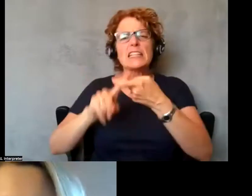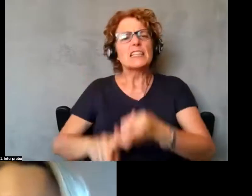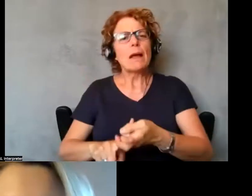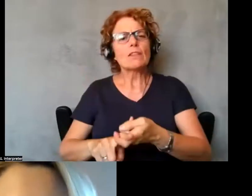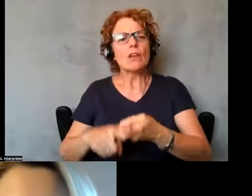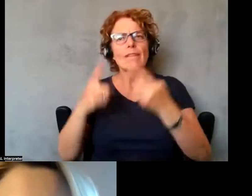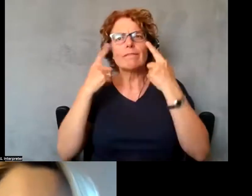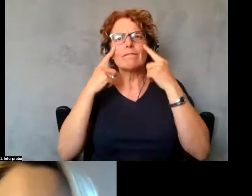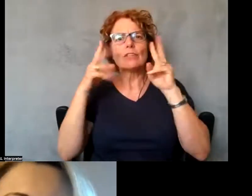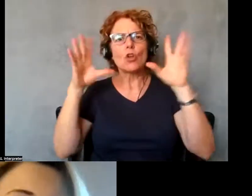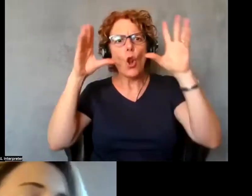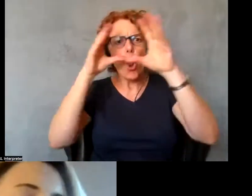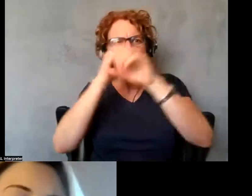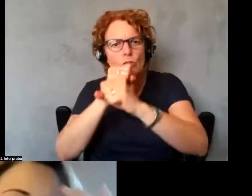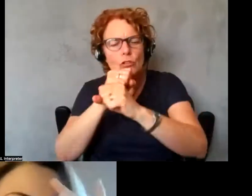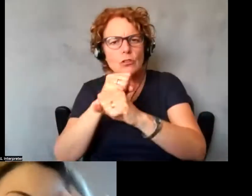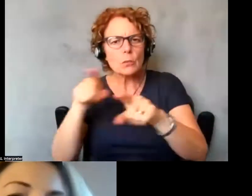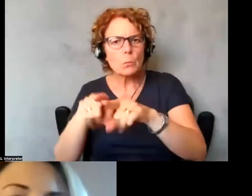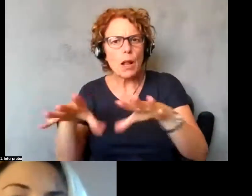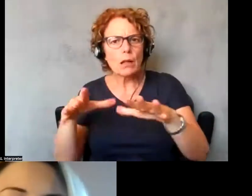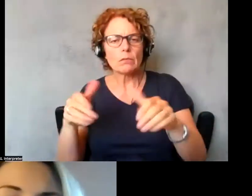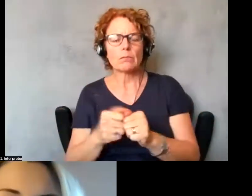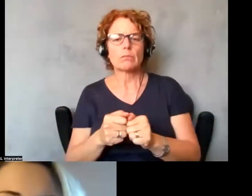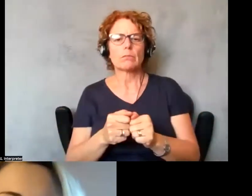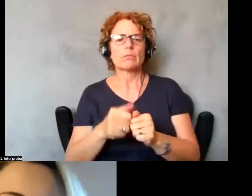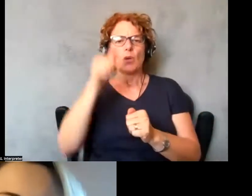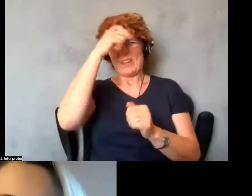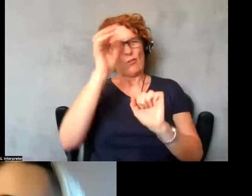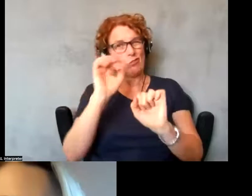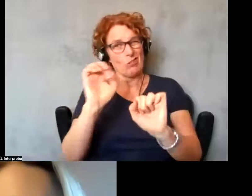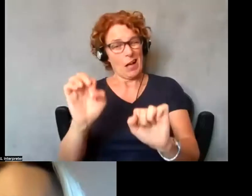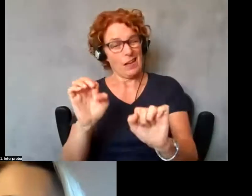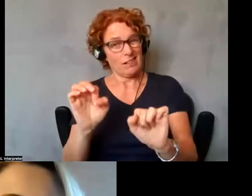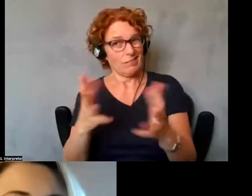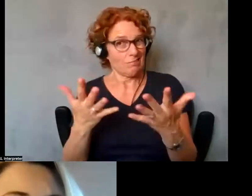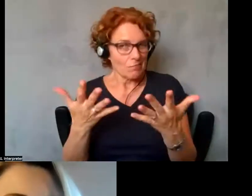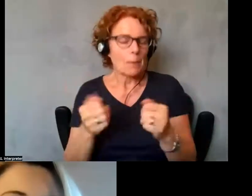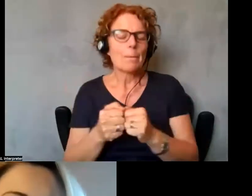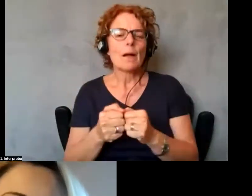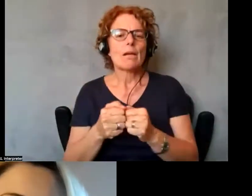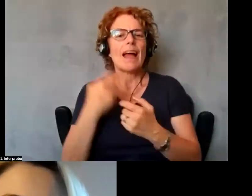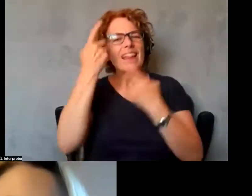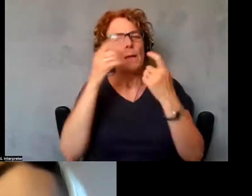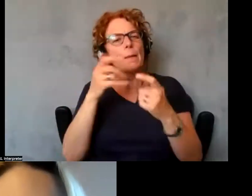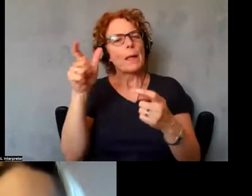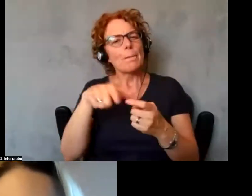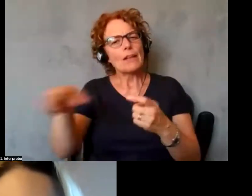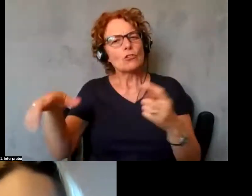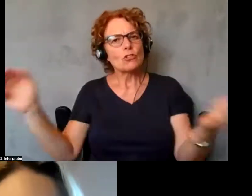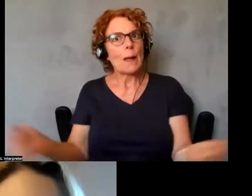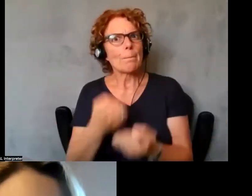someone is at? They're aware that we're not quite yet there at having a menu of options, but wondered if patients are empowered in that